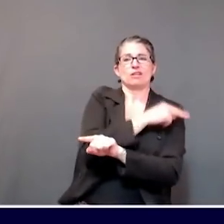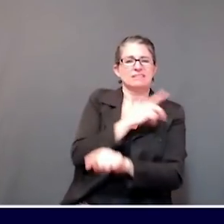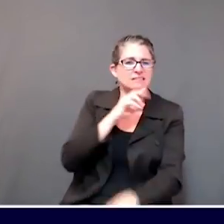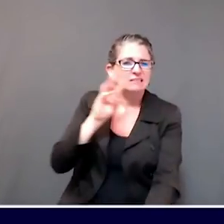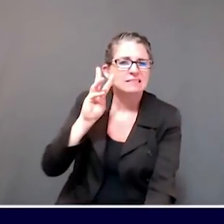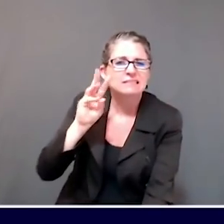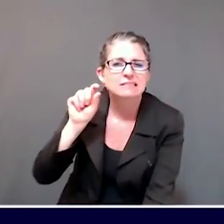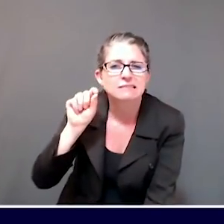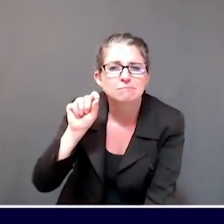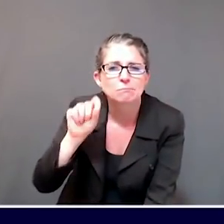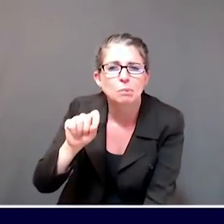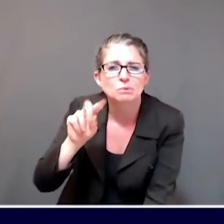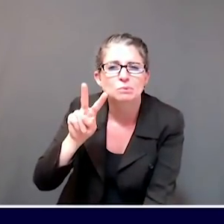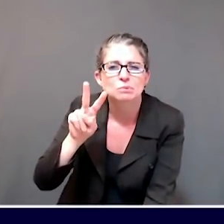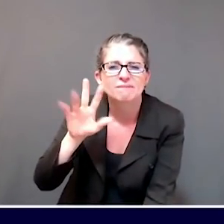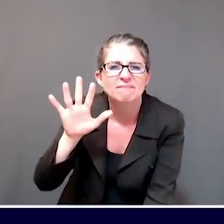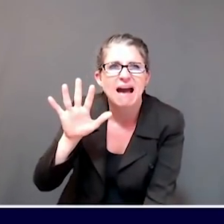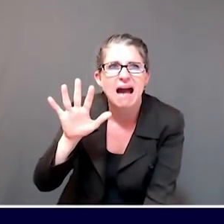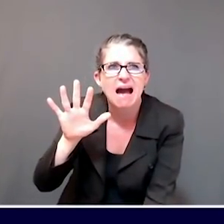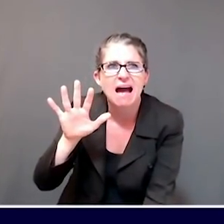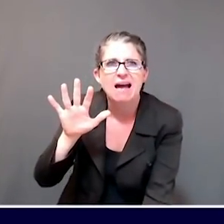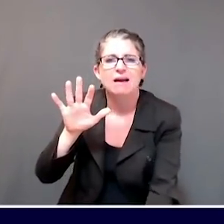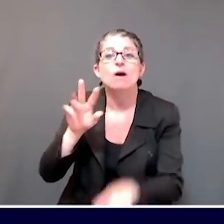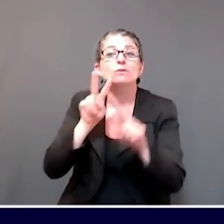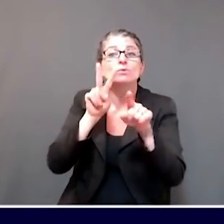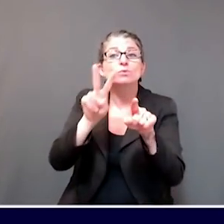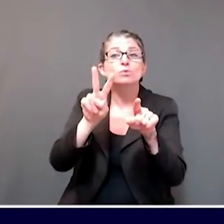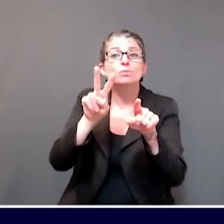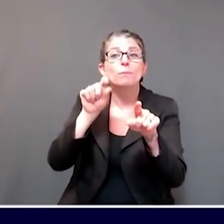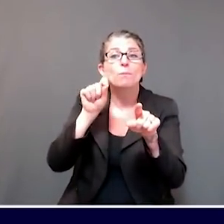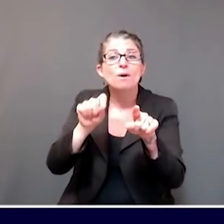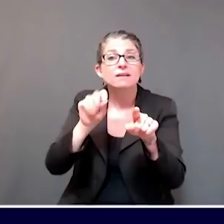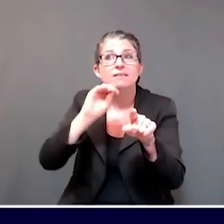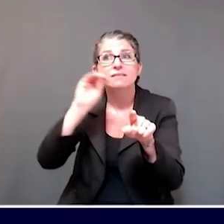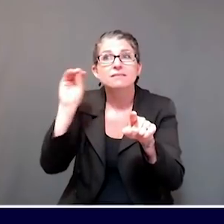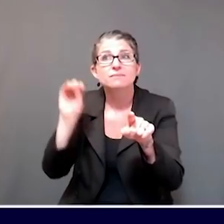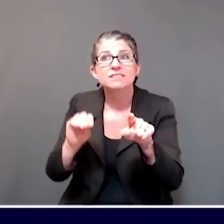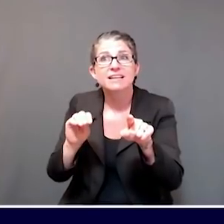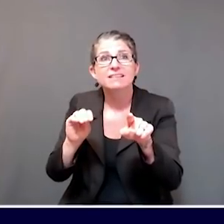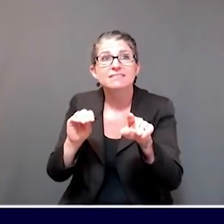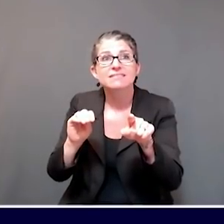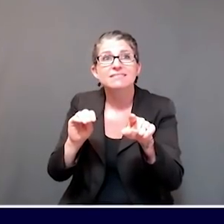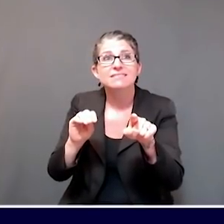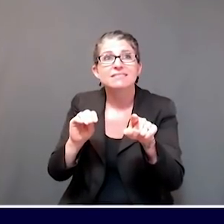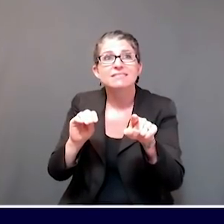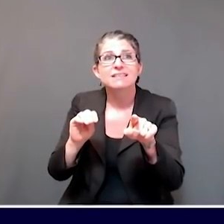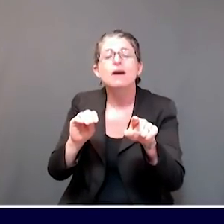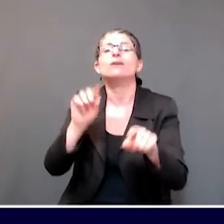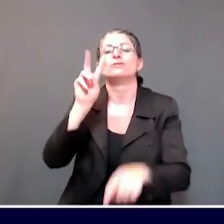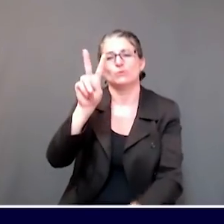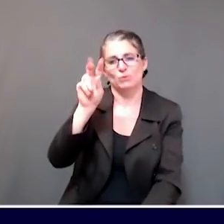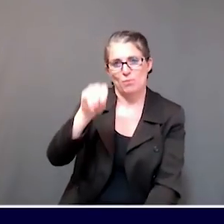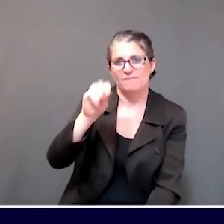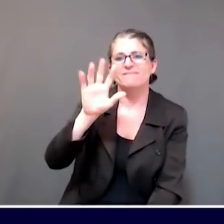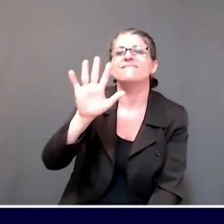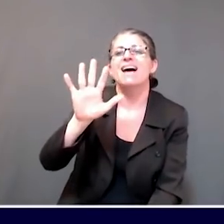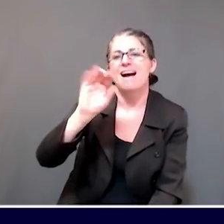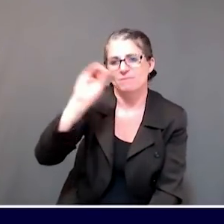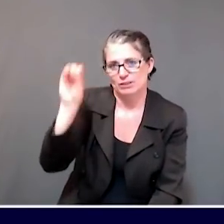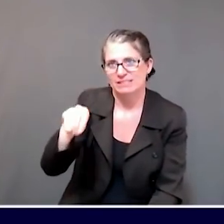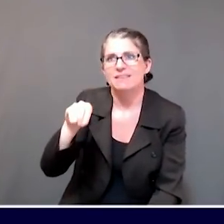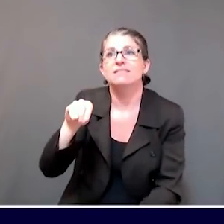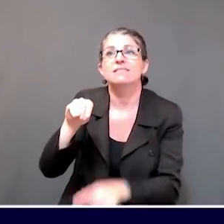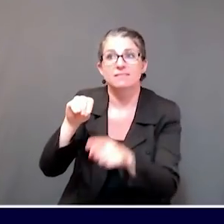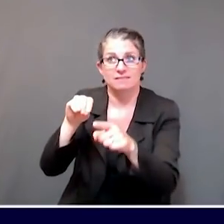Resource Center website that tracks that stuff state by state. Are they getting close to being allowed to come into the state without